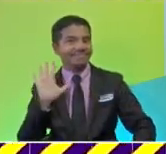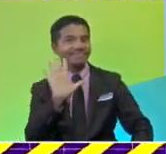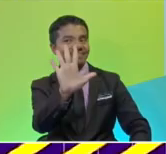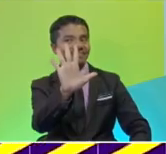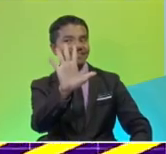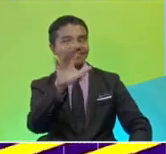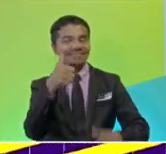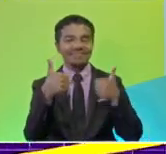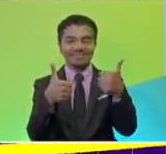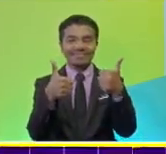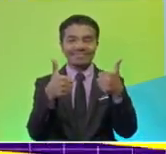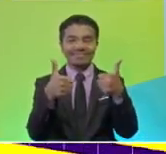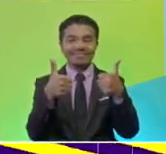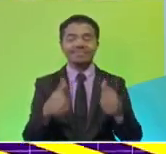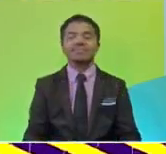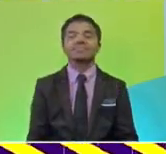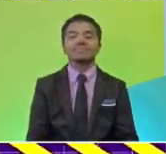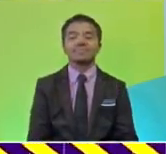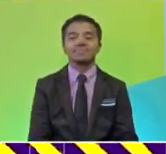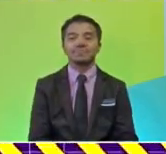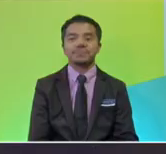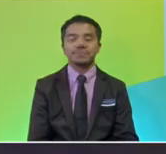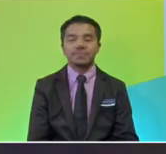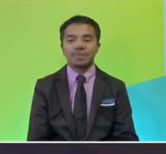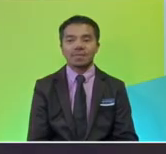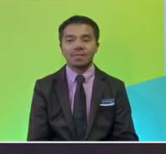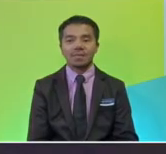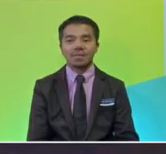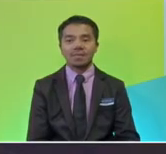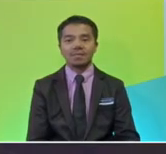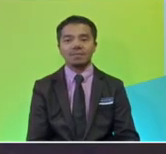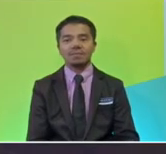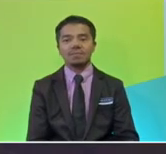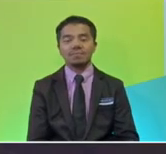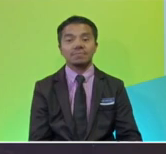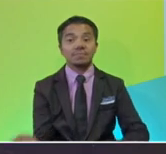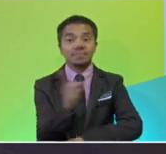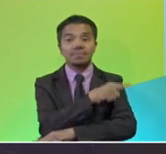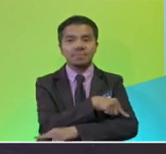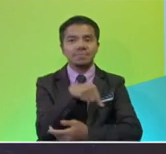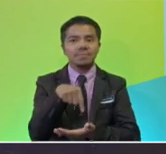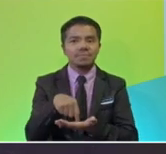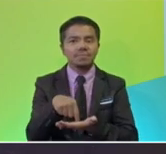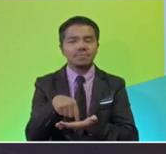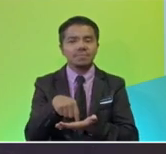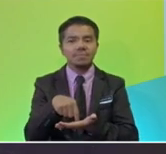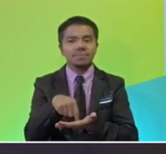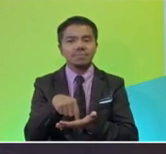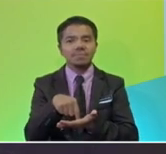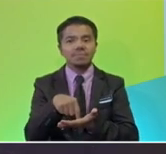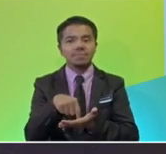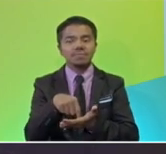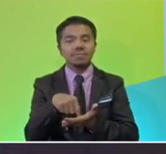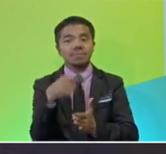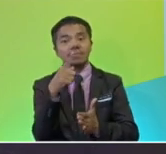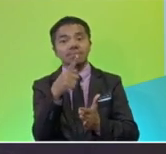Yeah. Awesome. Okay, so Mr. Warid, I'm excited, they are excited, and everyone is ready. What are we actually learning today? So,